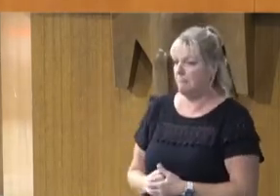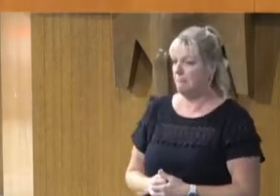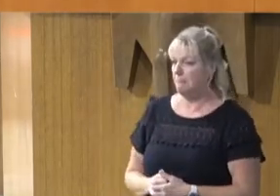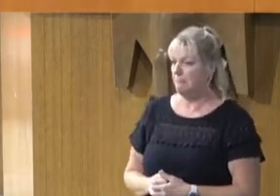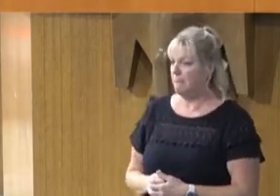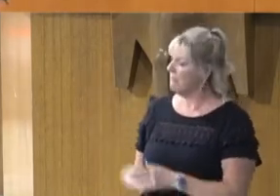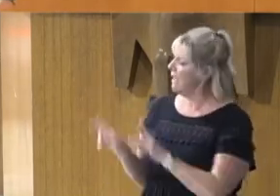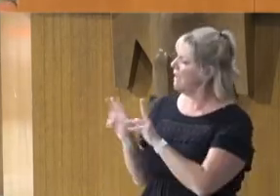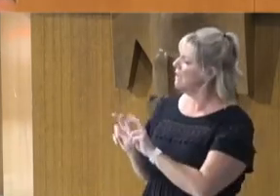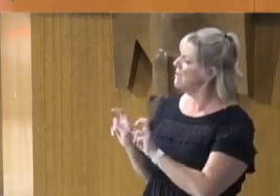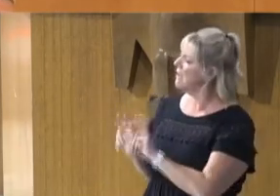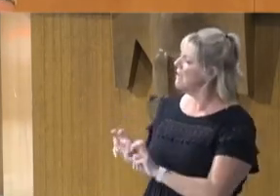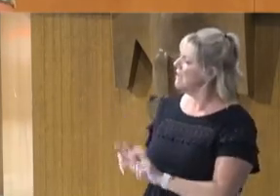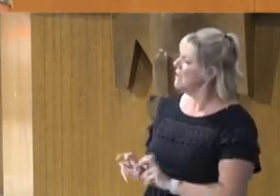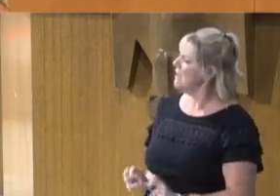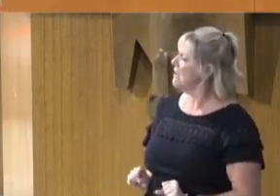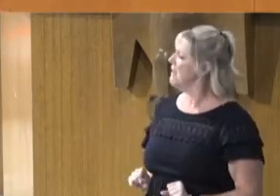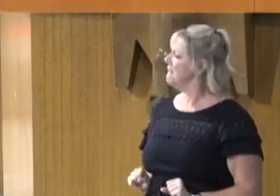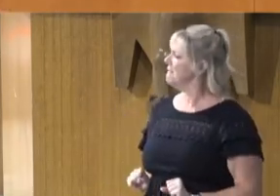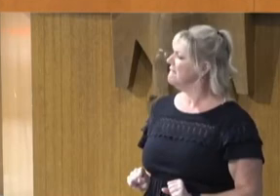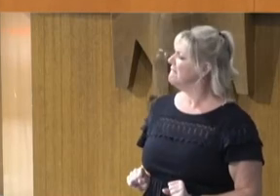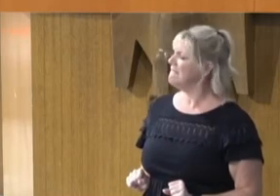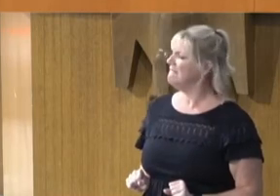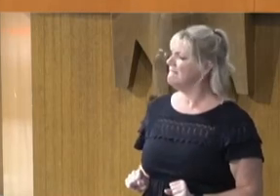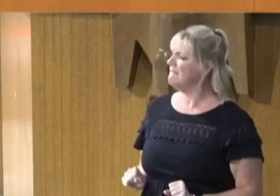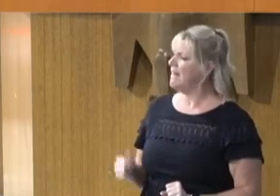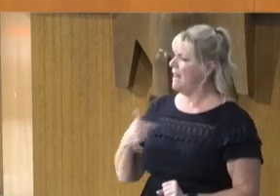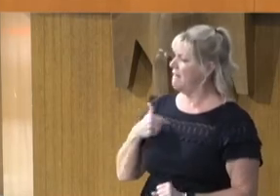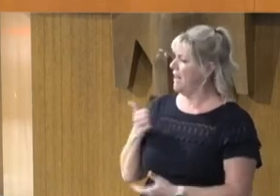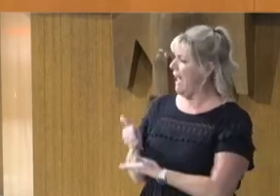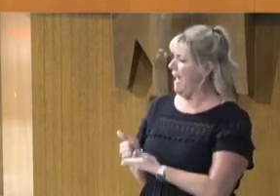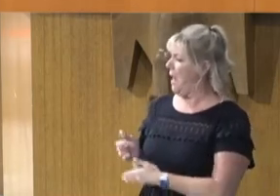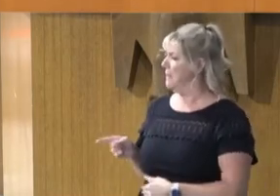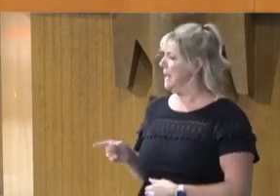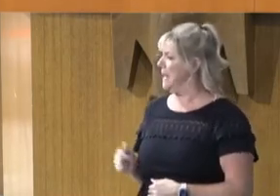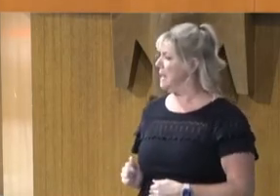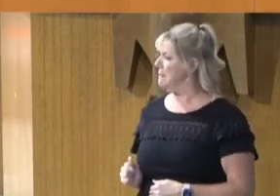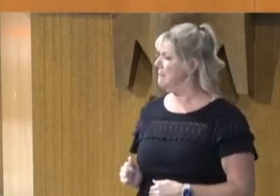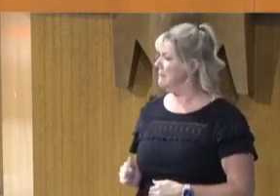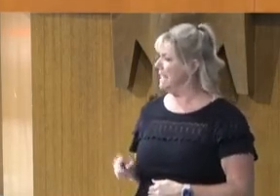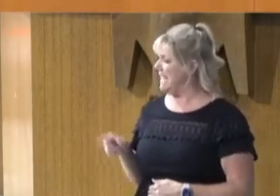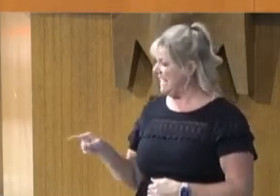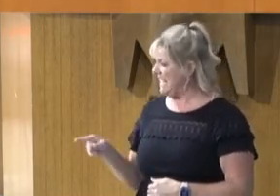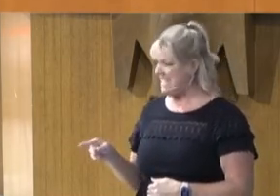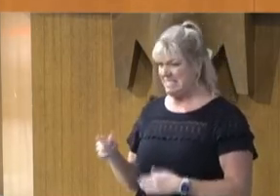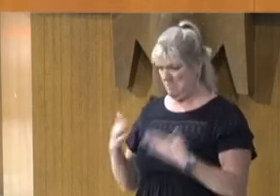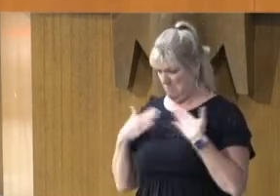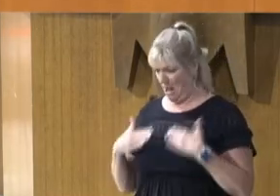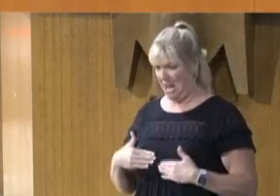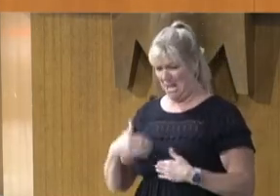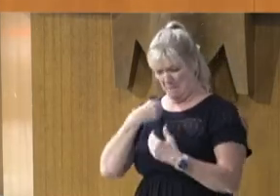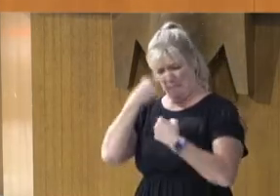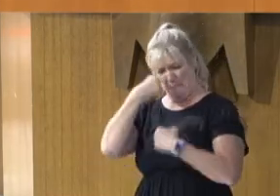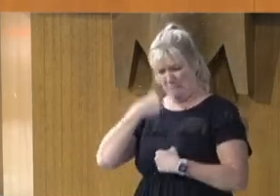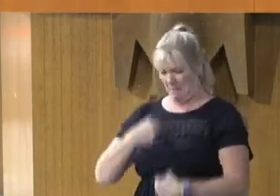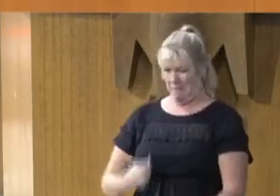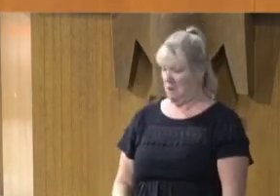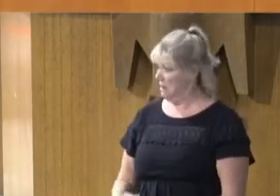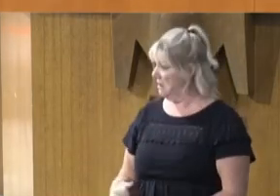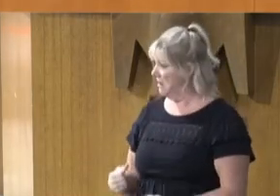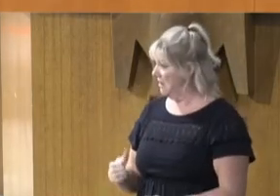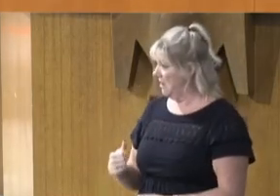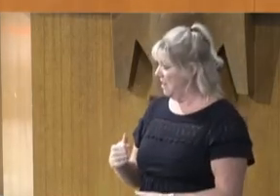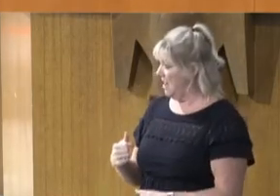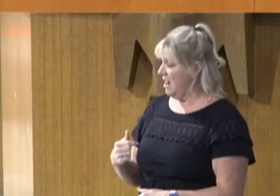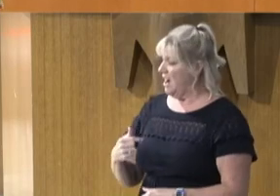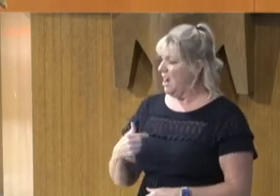from their vantage point is that helping the man in his battered, bloody state would be a great